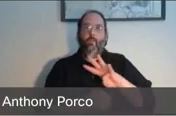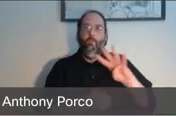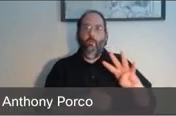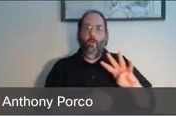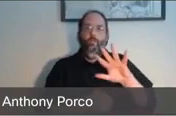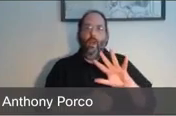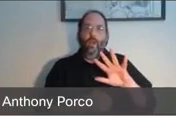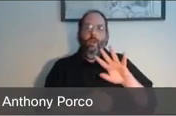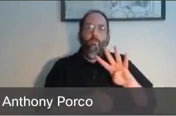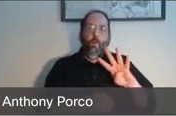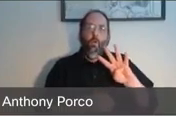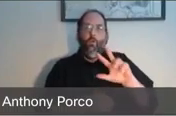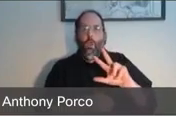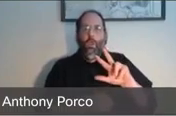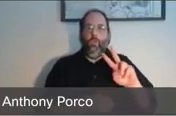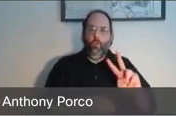744-5432.